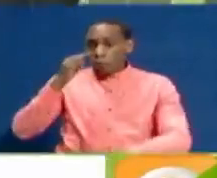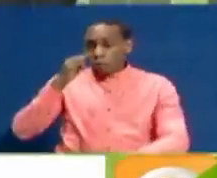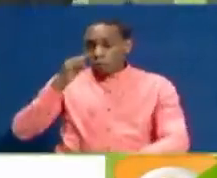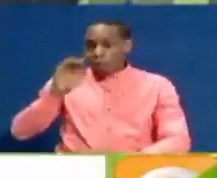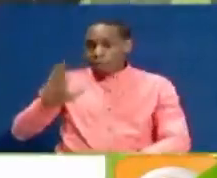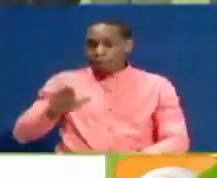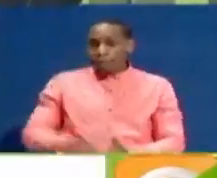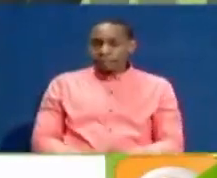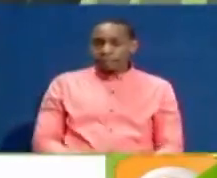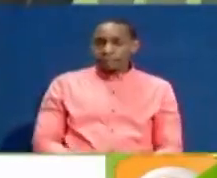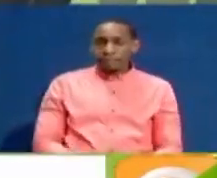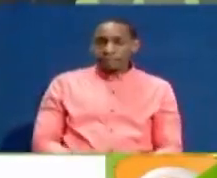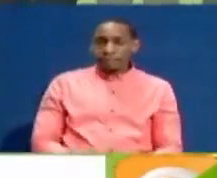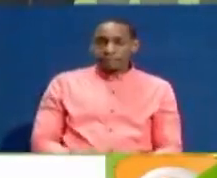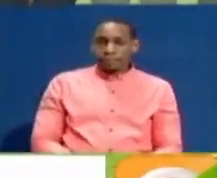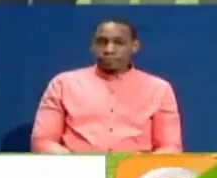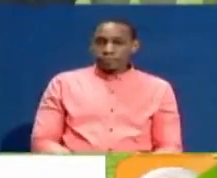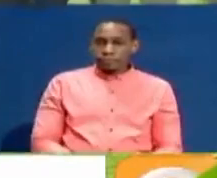home.